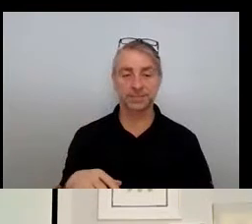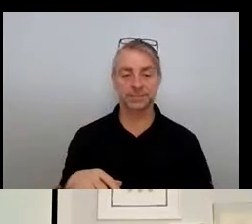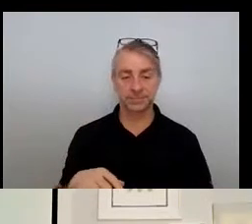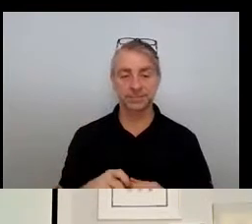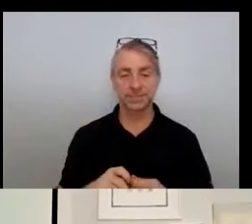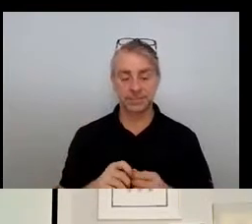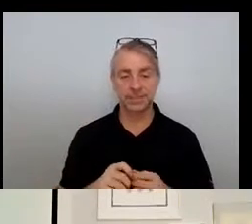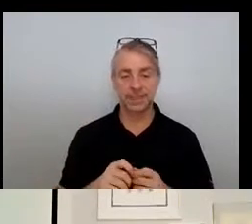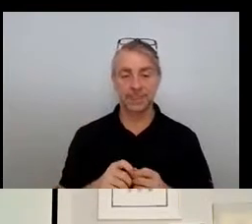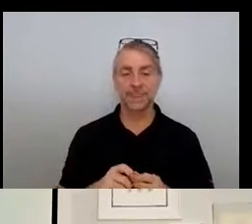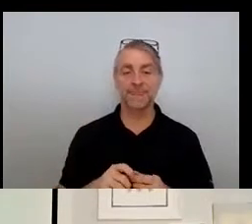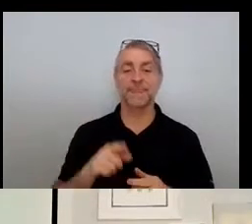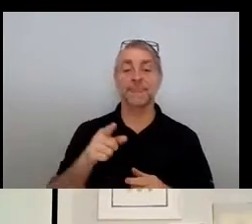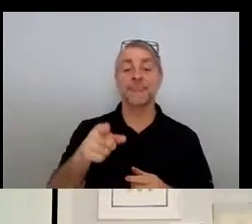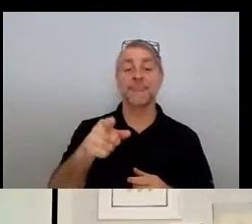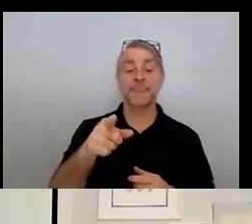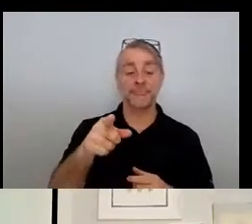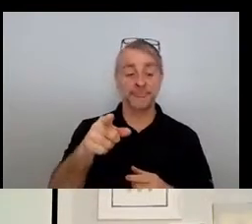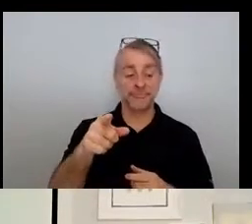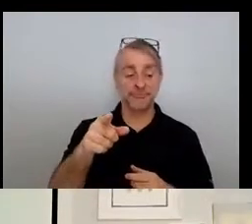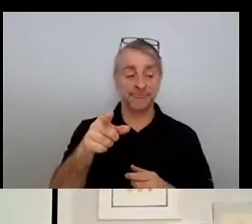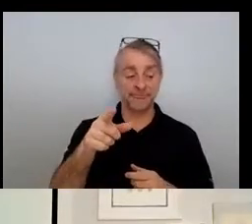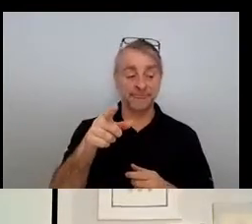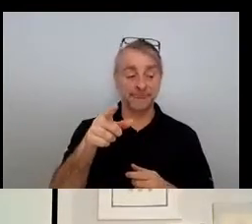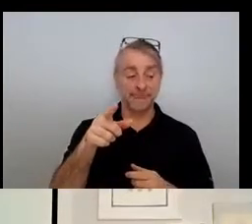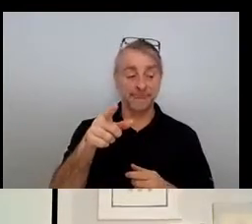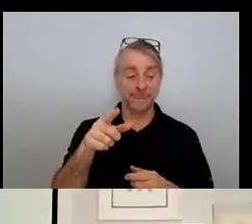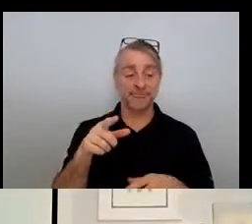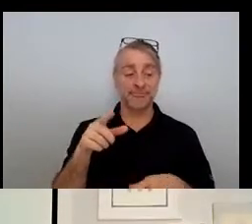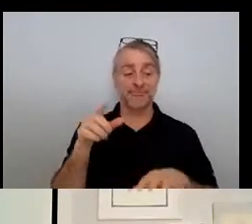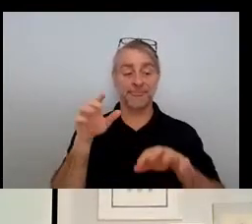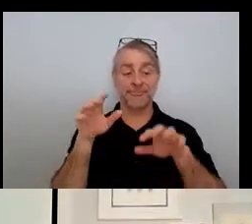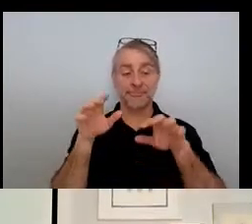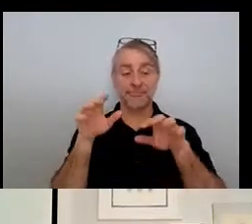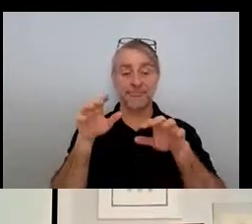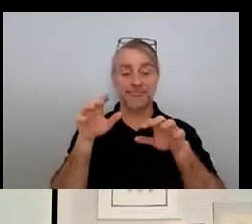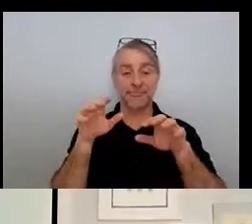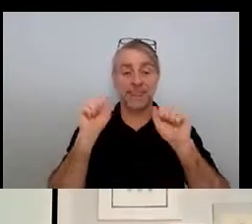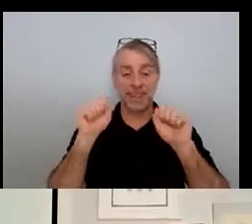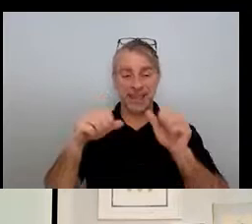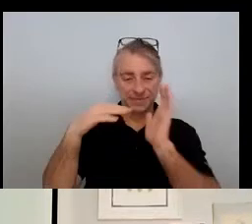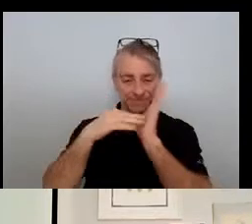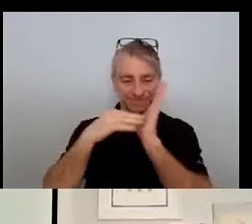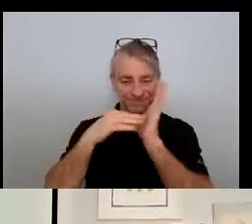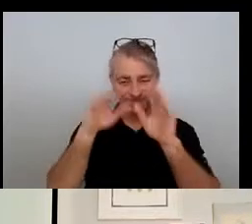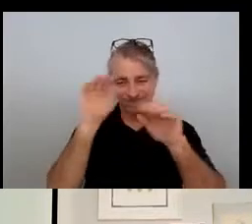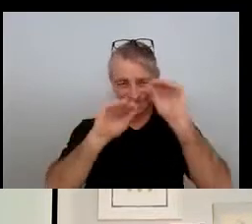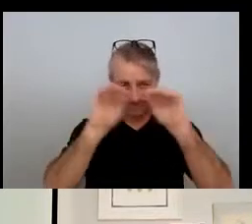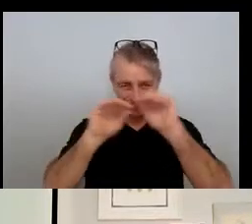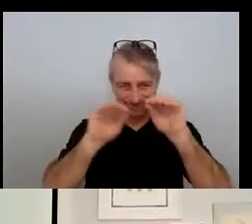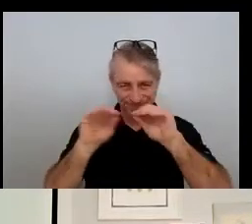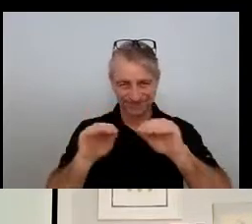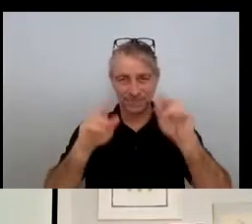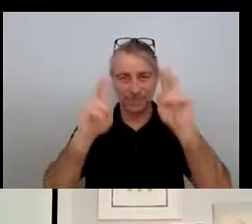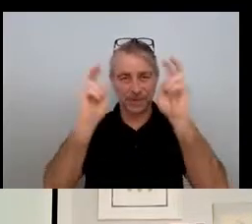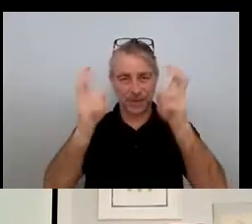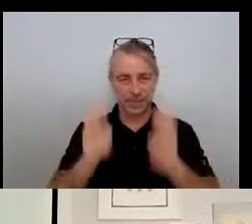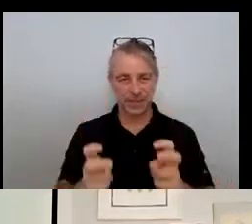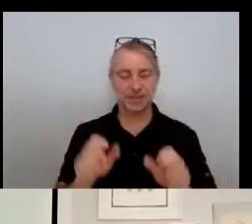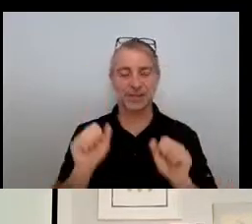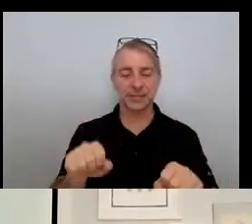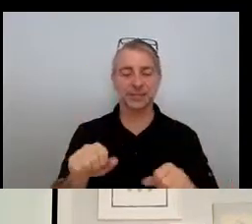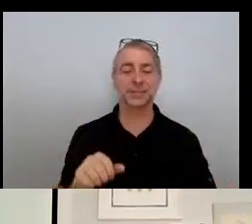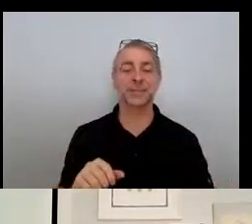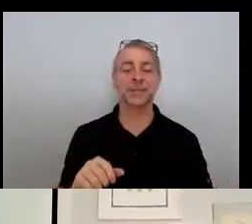identify, appraise, and synthesize all relevant studies on a given topic. And systematic reviews then are